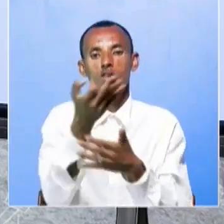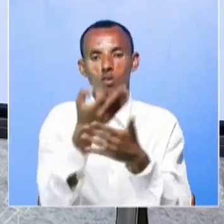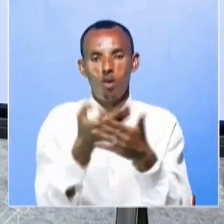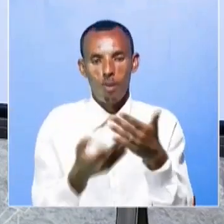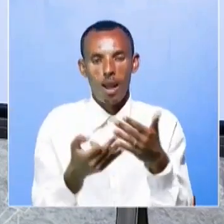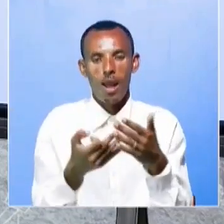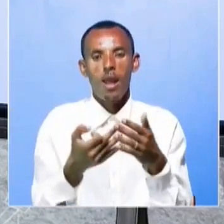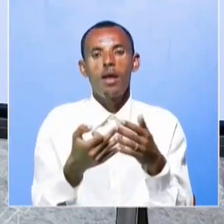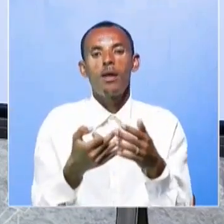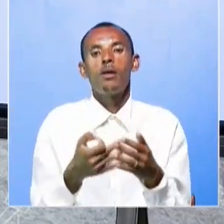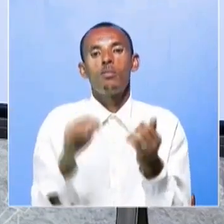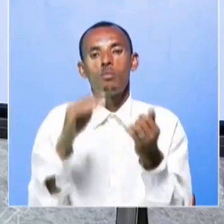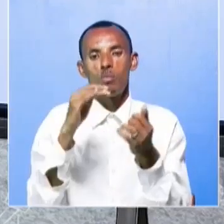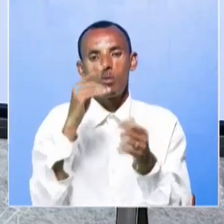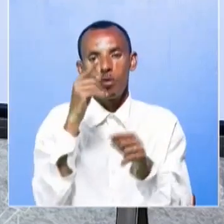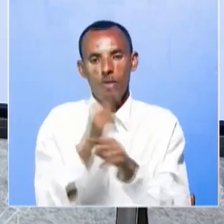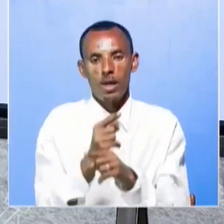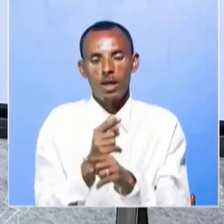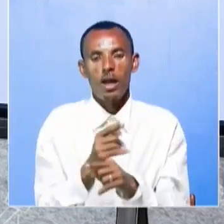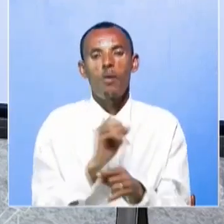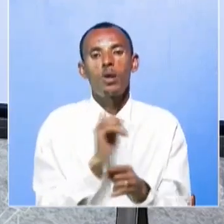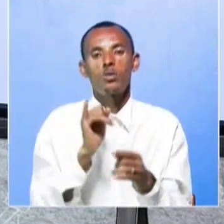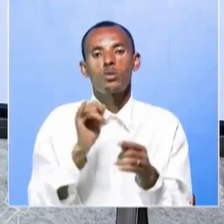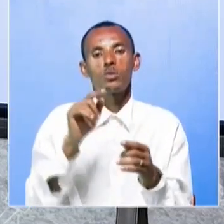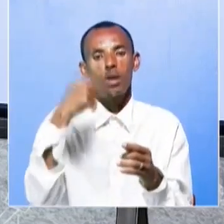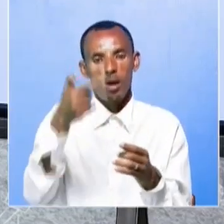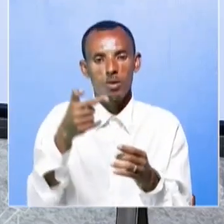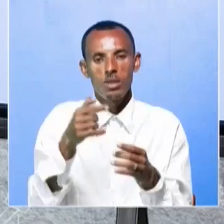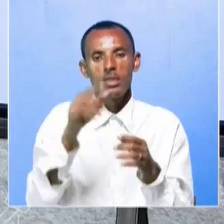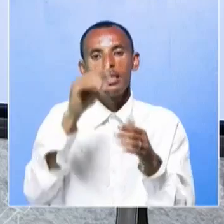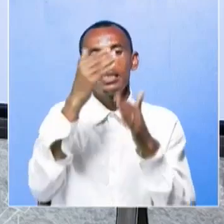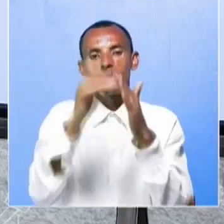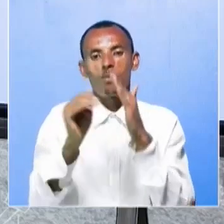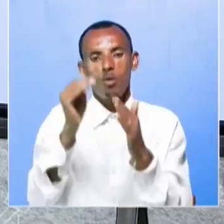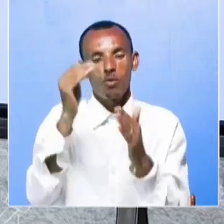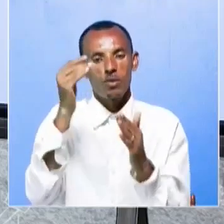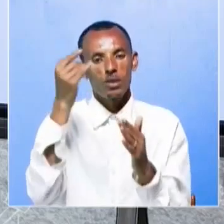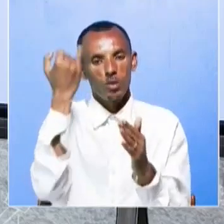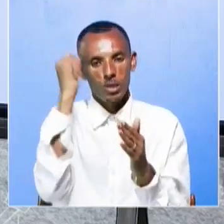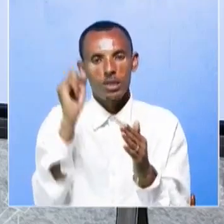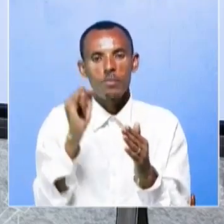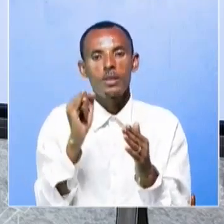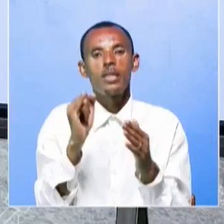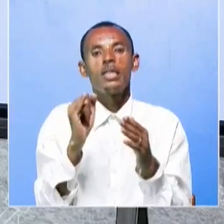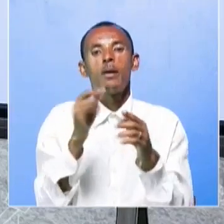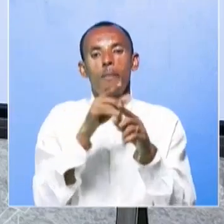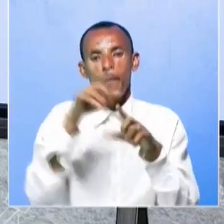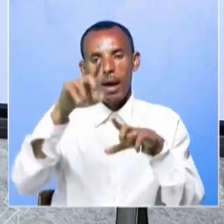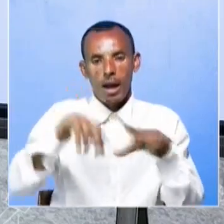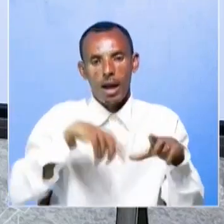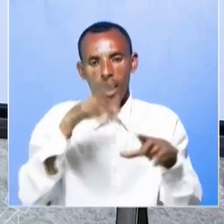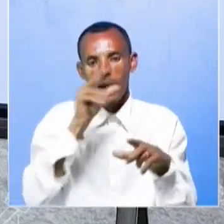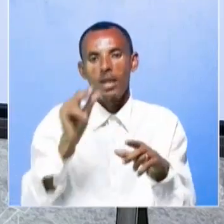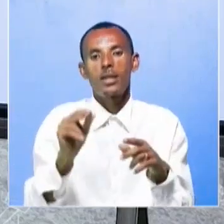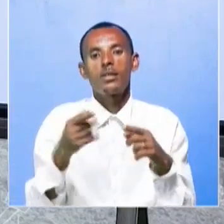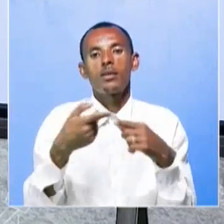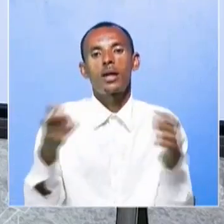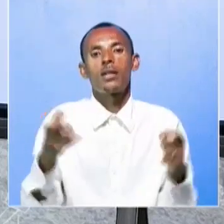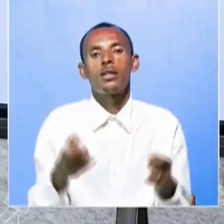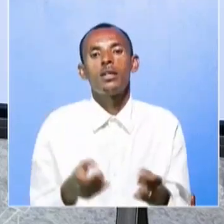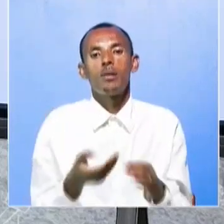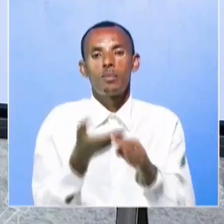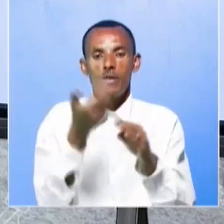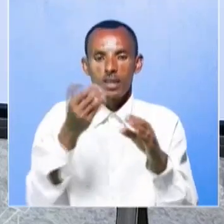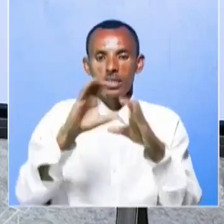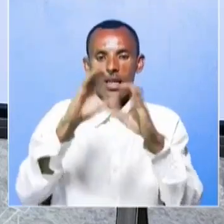proving, I want to remind you some of the concepts of parallel lines and transversal, right? From your previous grade